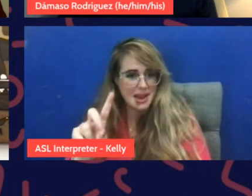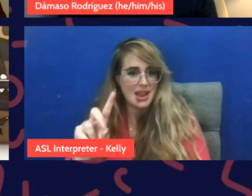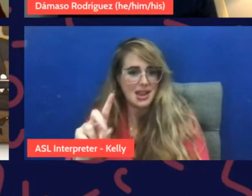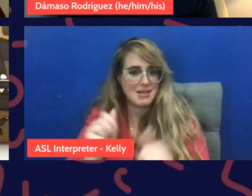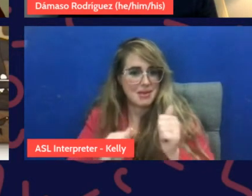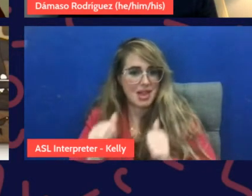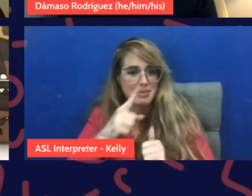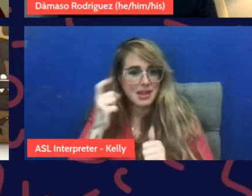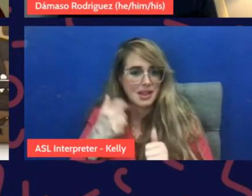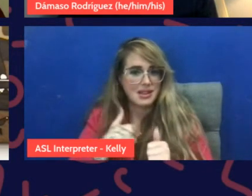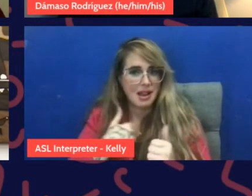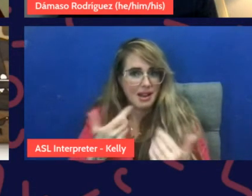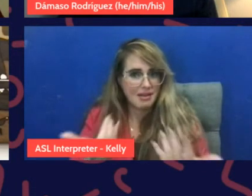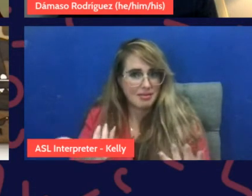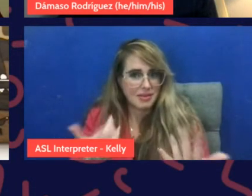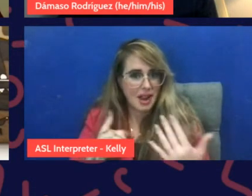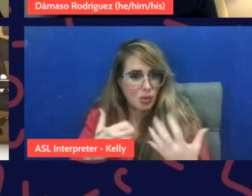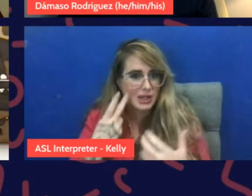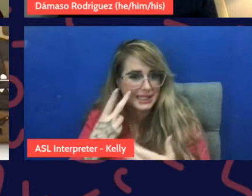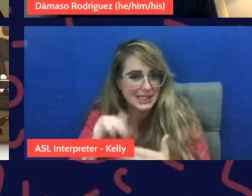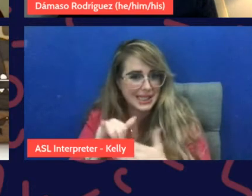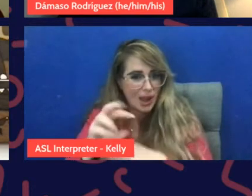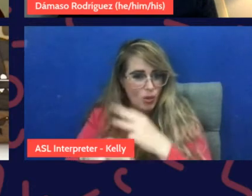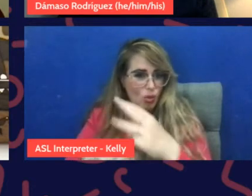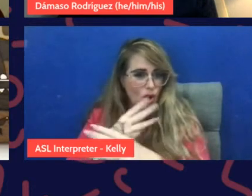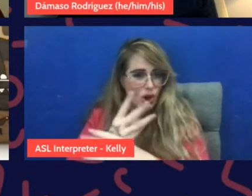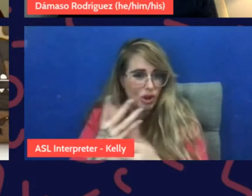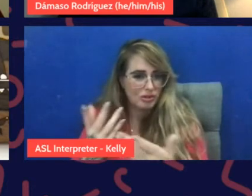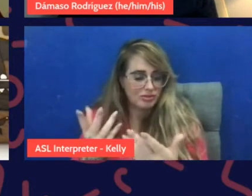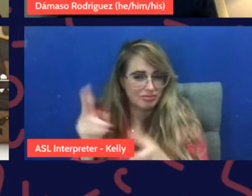I want to, like, I want to see that world, right?